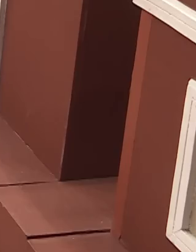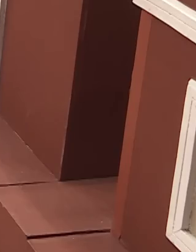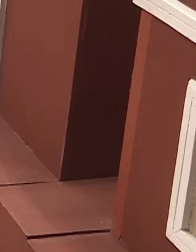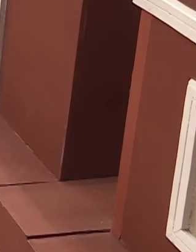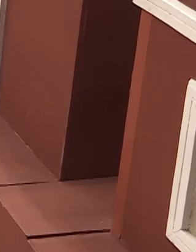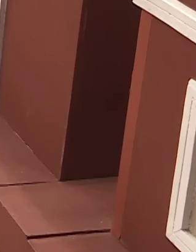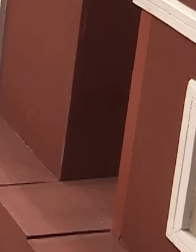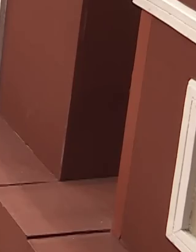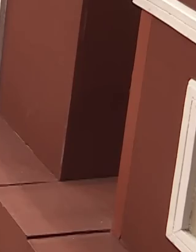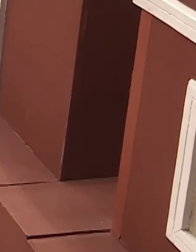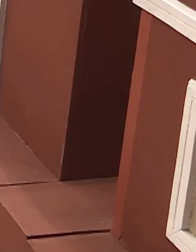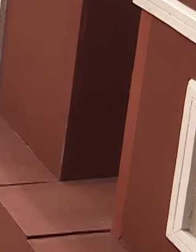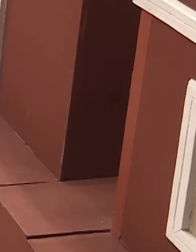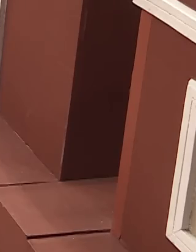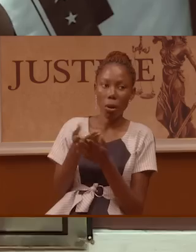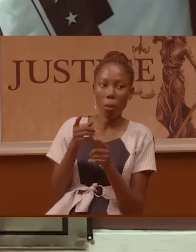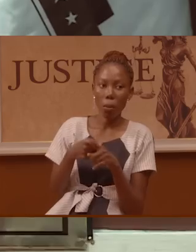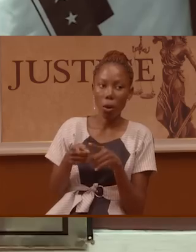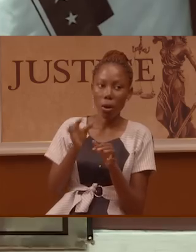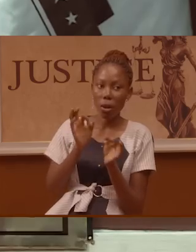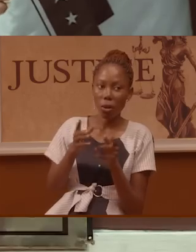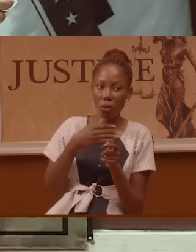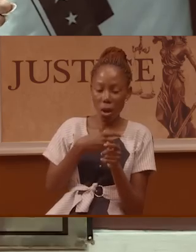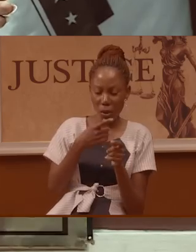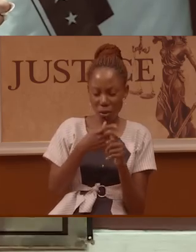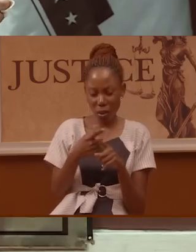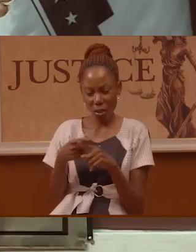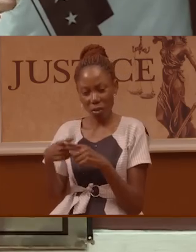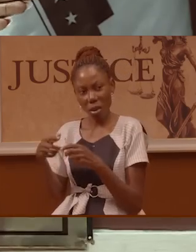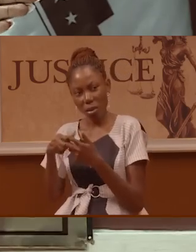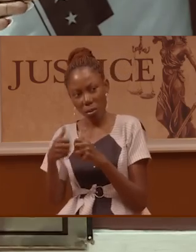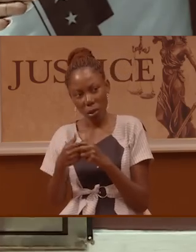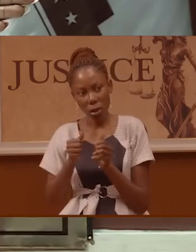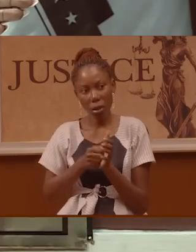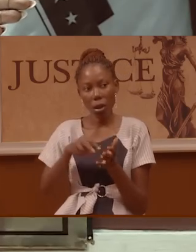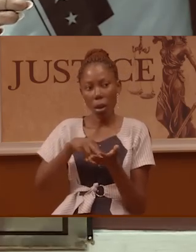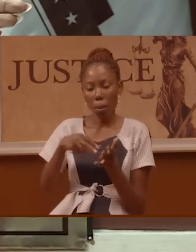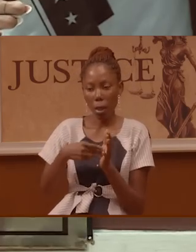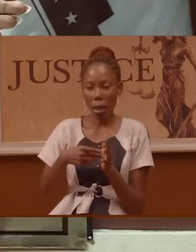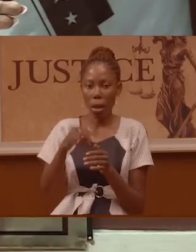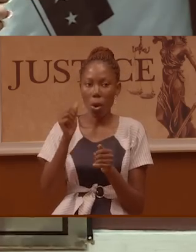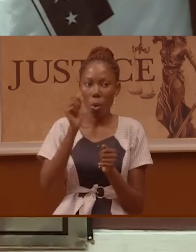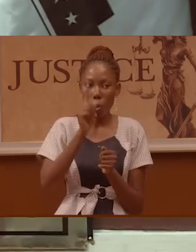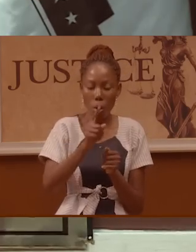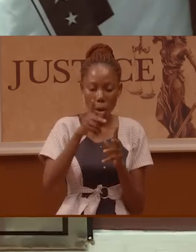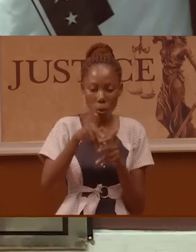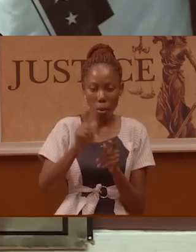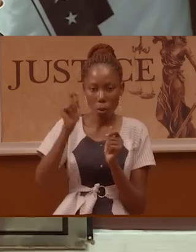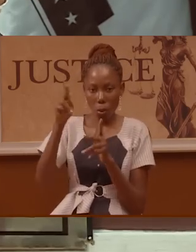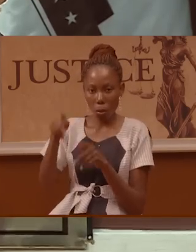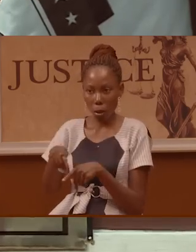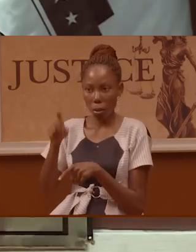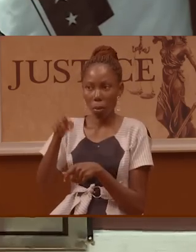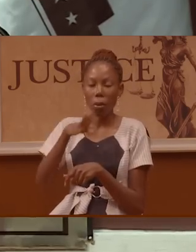of them. Okay. Well, if you're having so much dispute, then every wing ought to have been brought to the